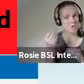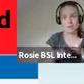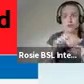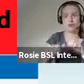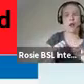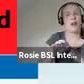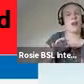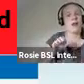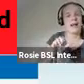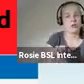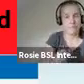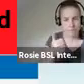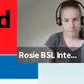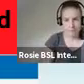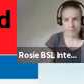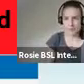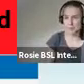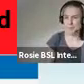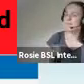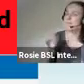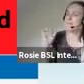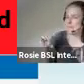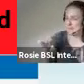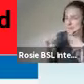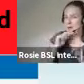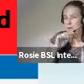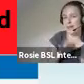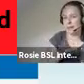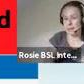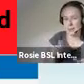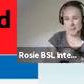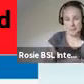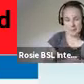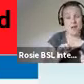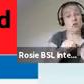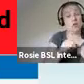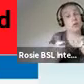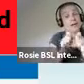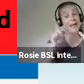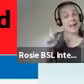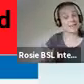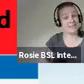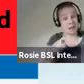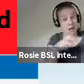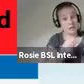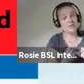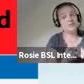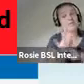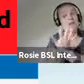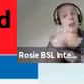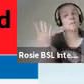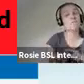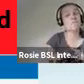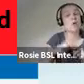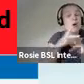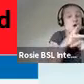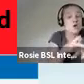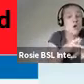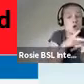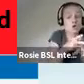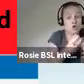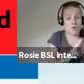you. So the next slide is the slide developed by the Nurturing Care Framework, a